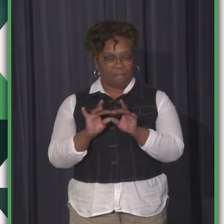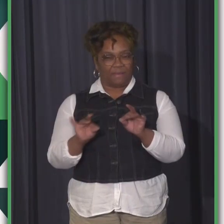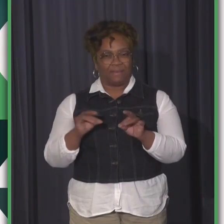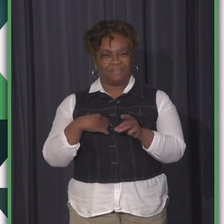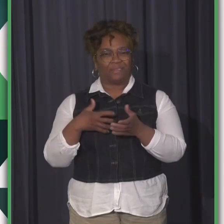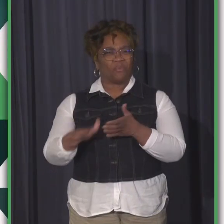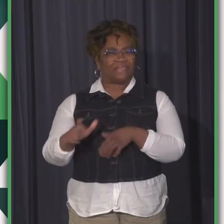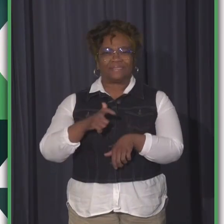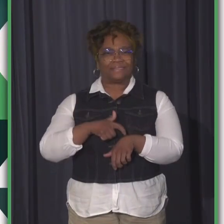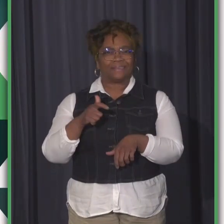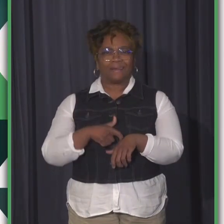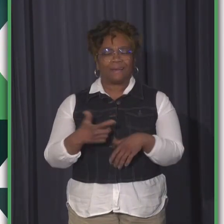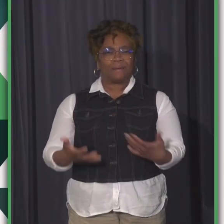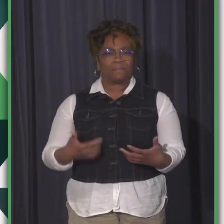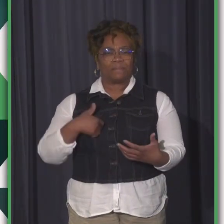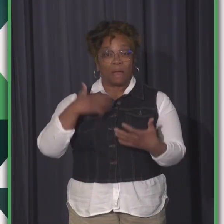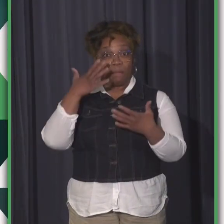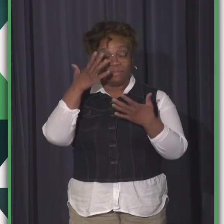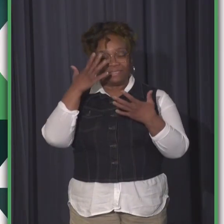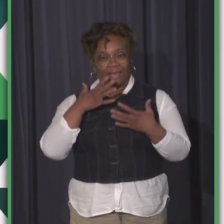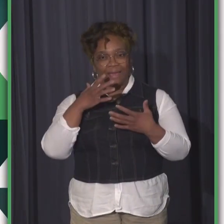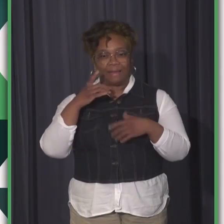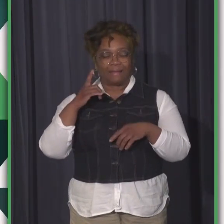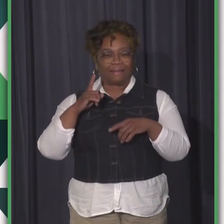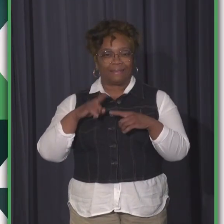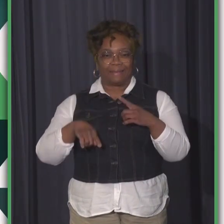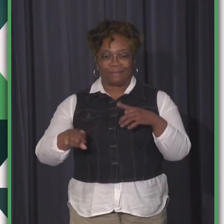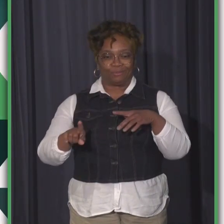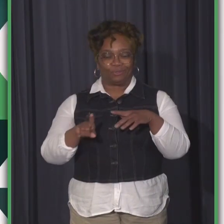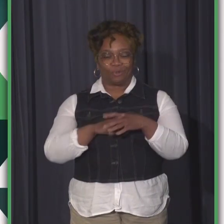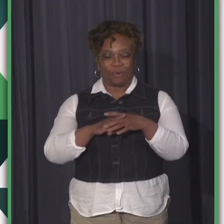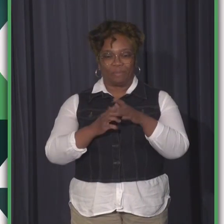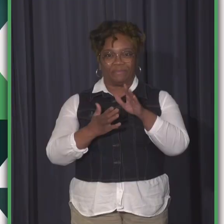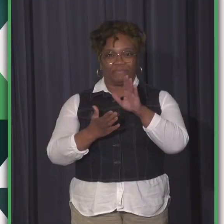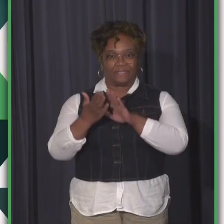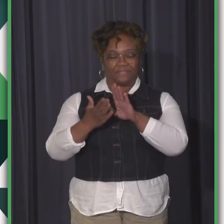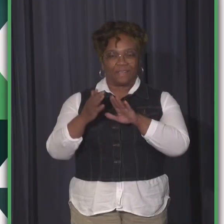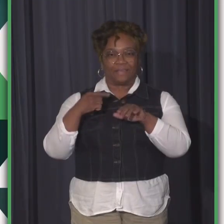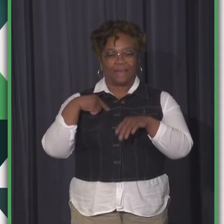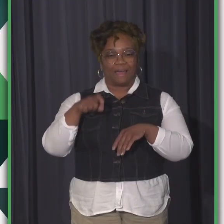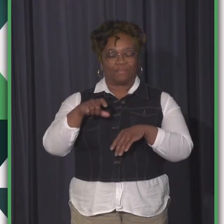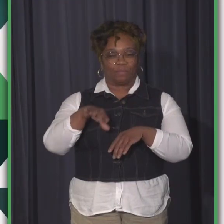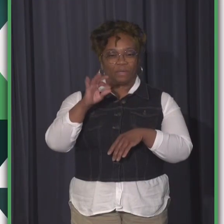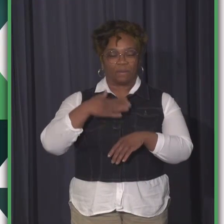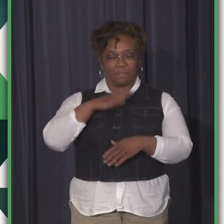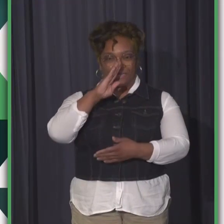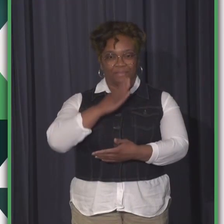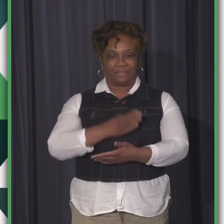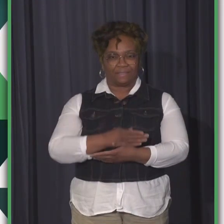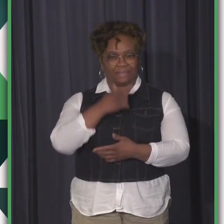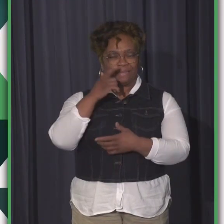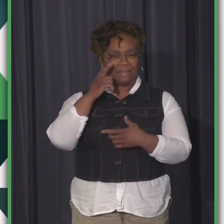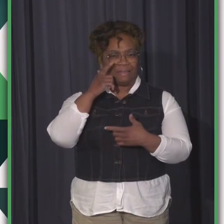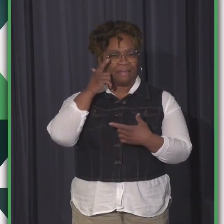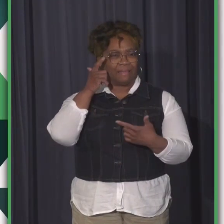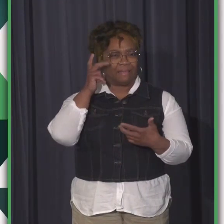so much time. I'm so sad I couldn't be there in person. I had to pick my son up from school, but just to listen to that dialogue was very interesting. It was not complaint